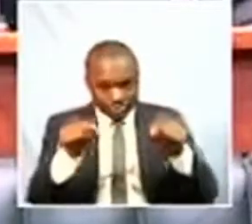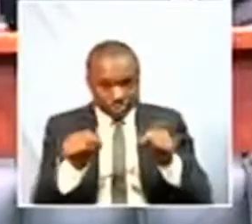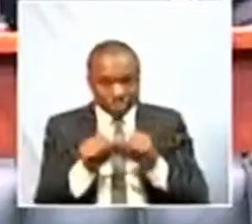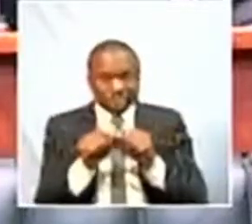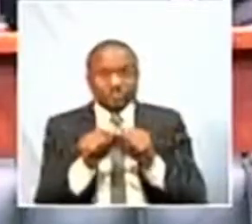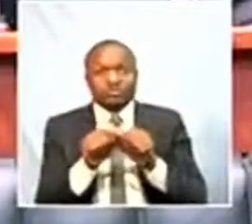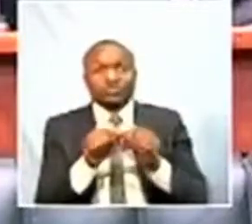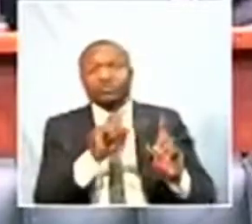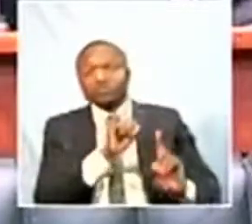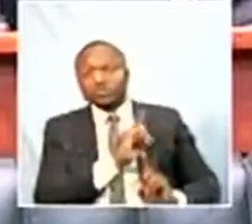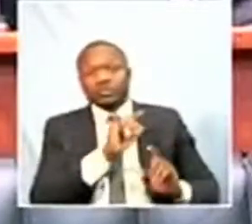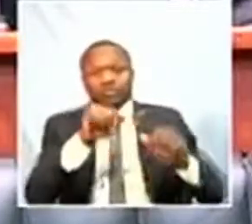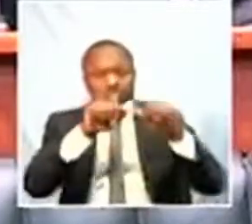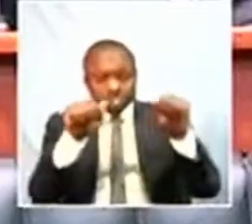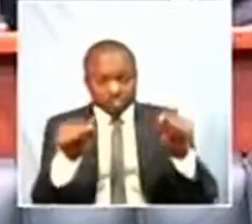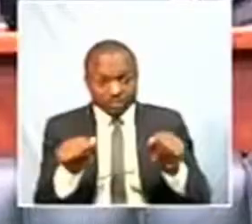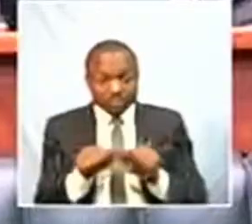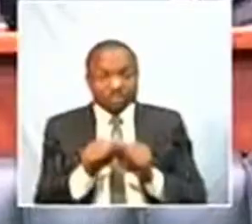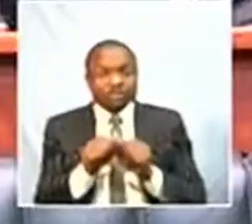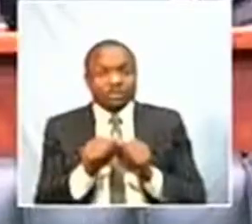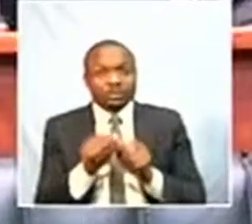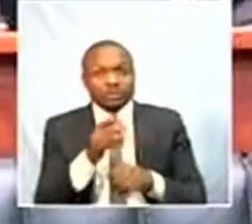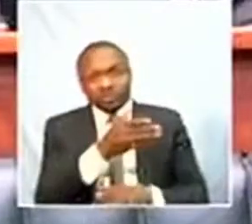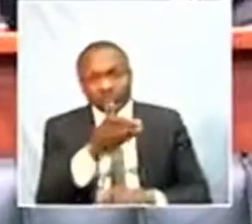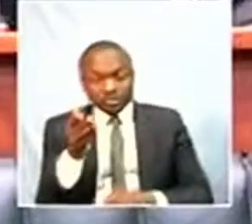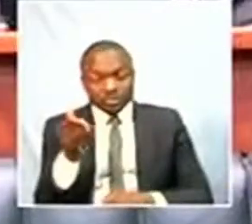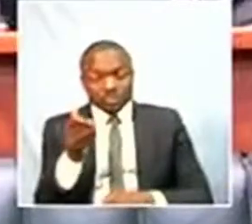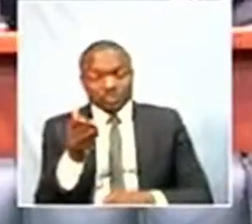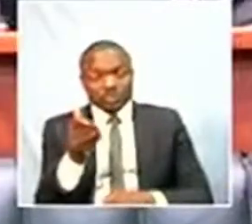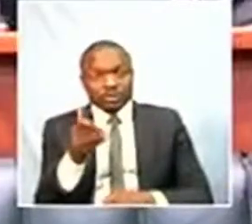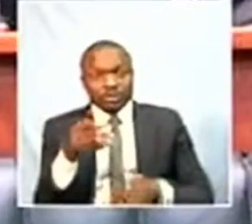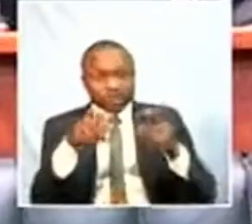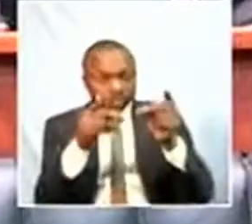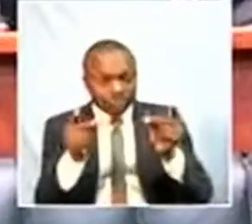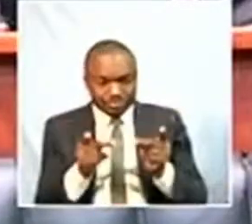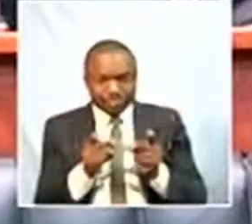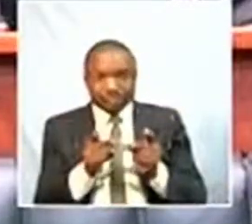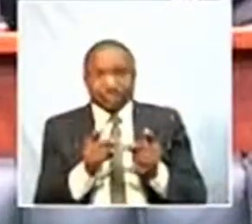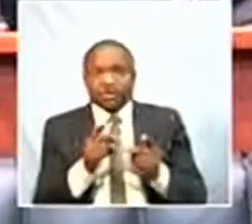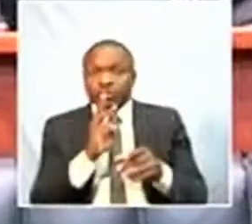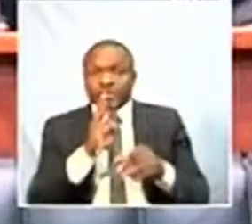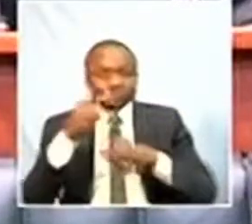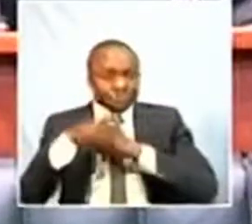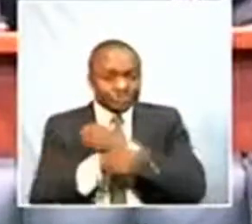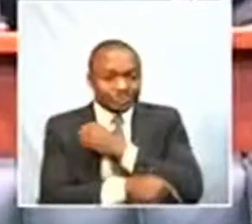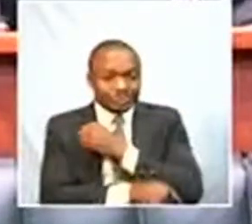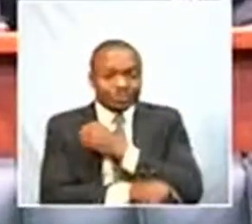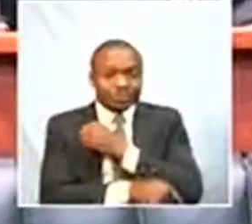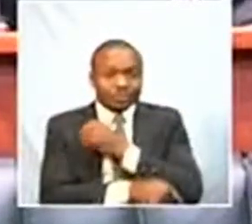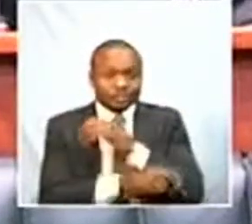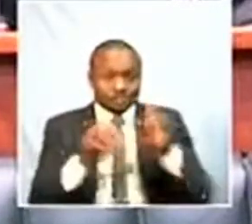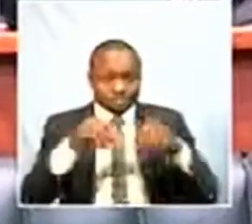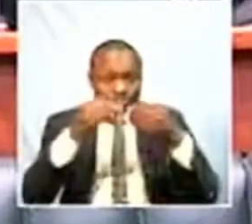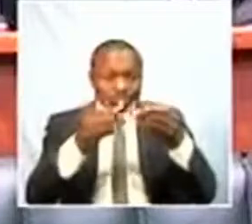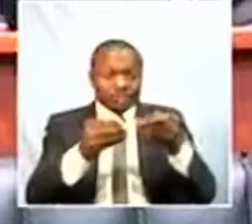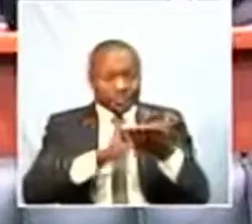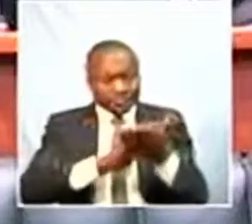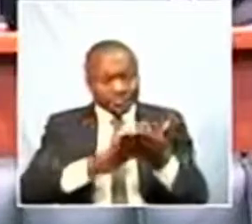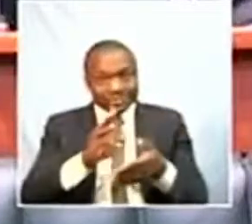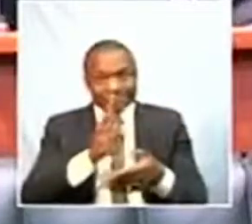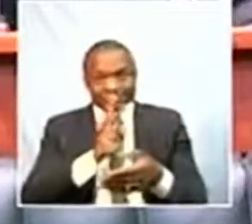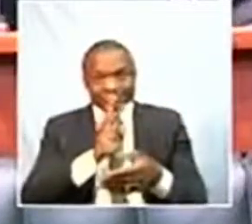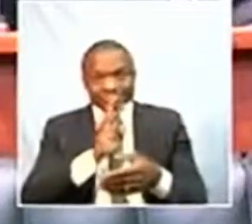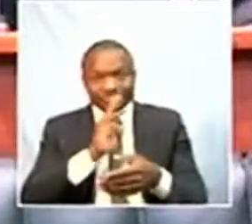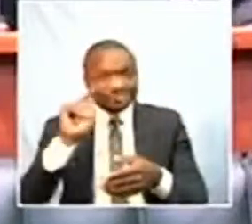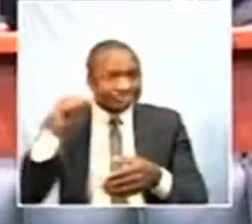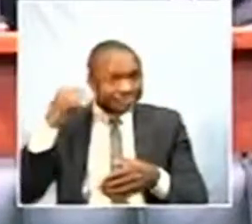Ruangwa Valley. For example, wells have been drilled up in places where there's no clean water for drinking or for farming. Madam Speaker,